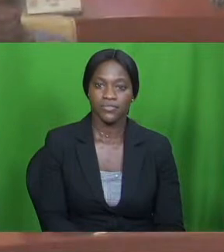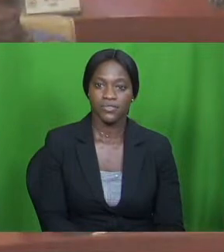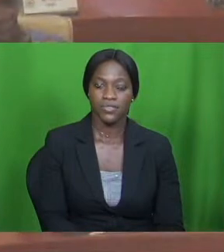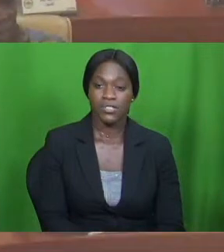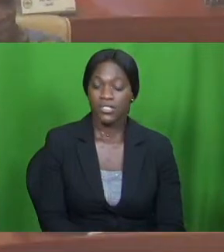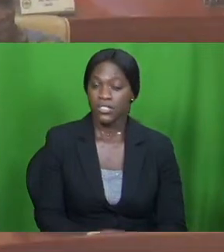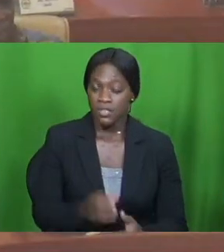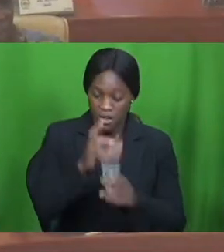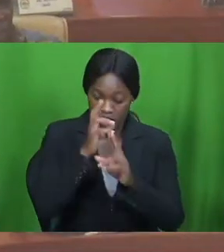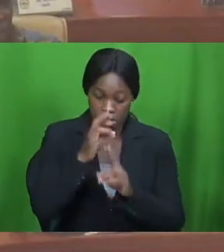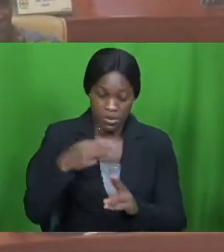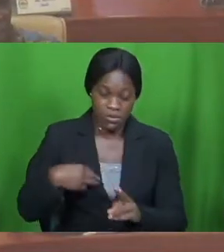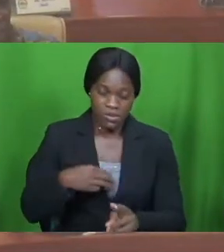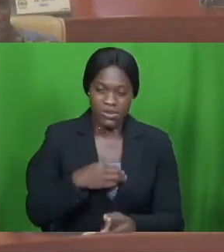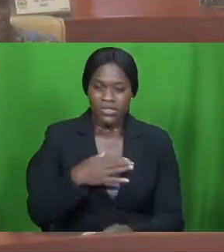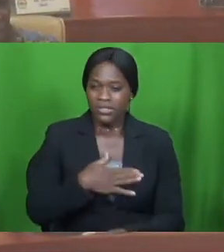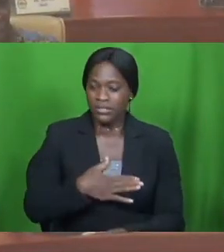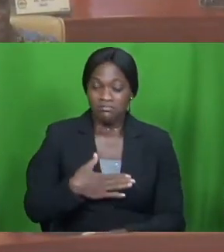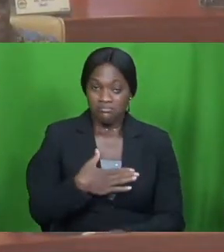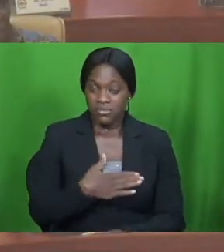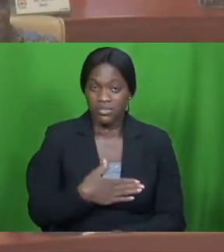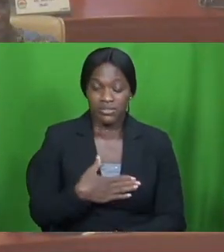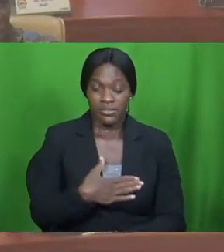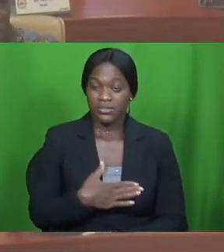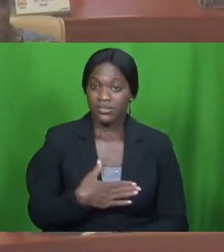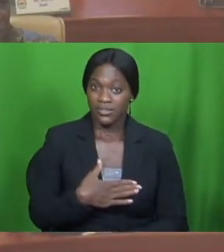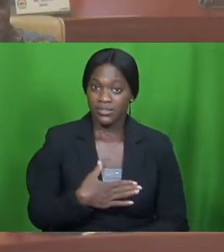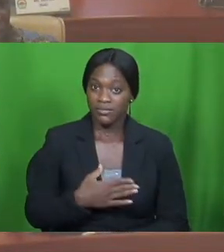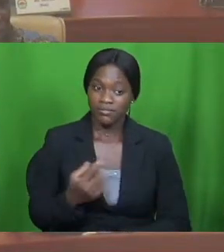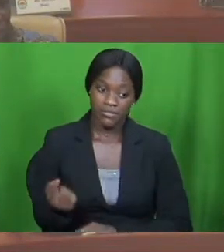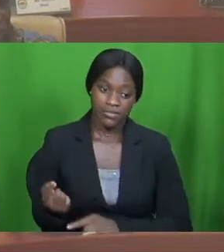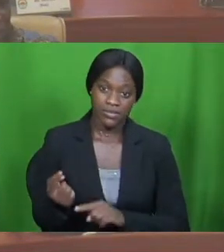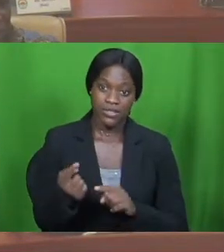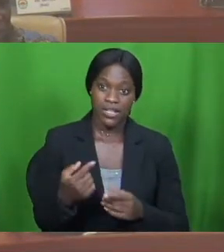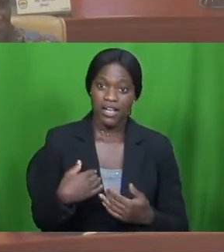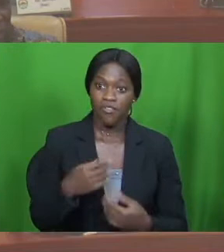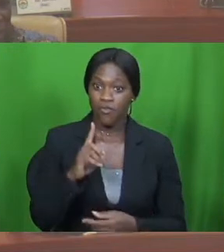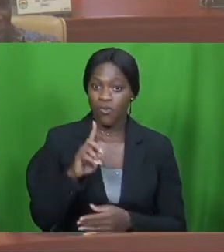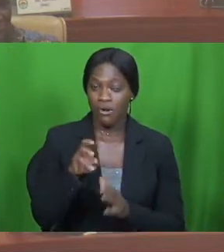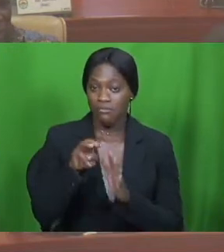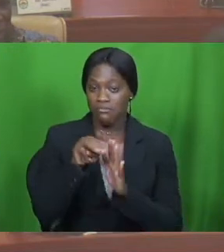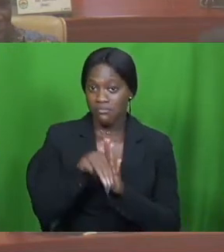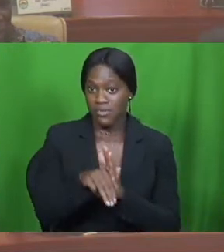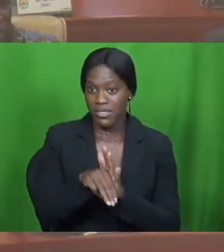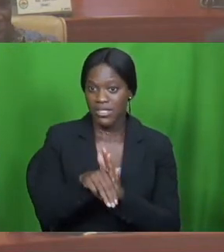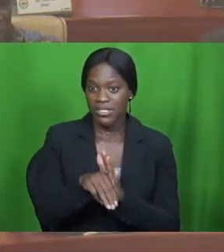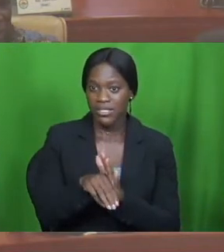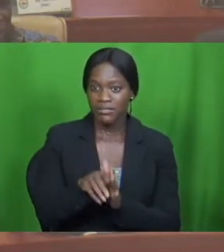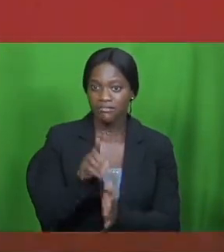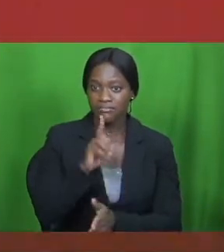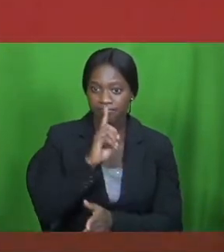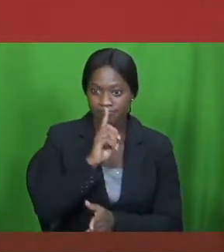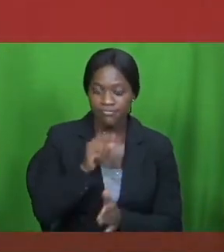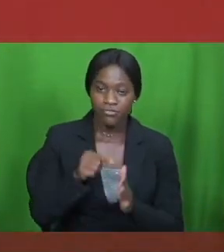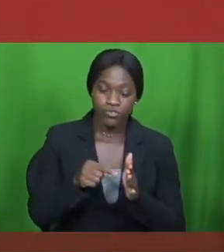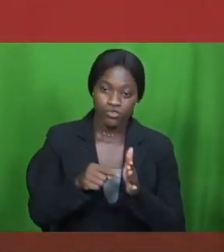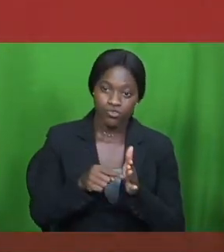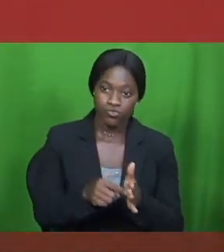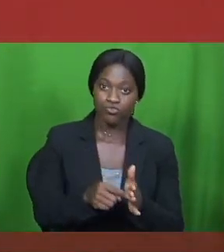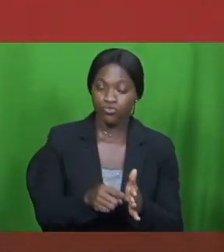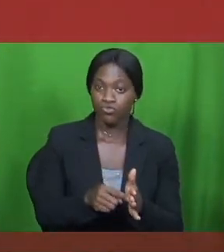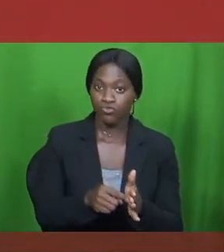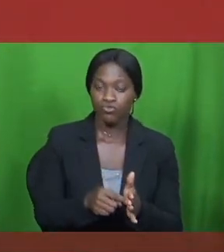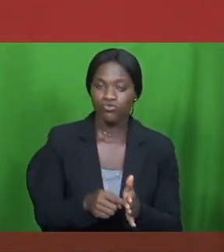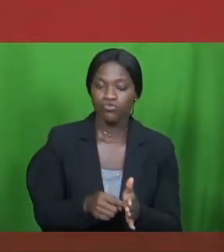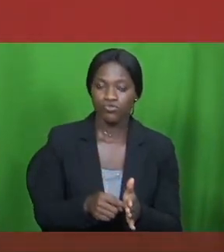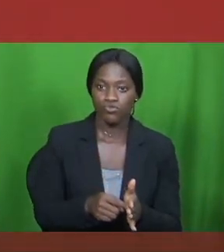in great respect, just give him a minute's silence to show our